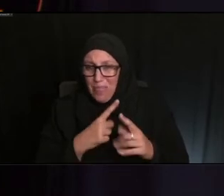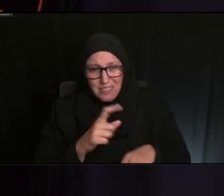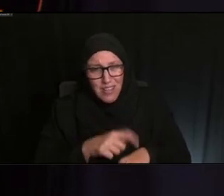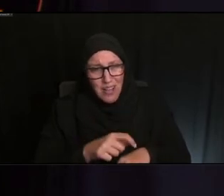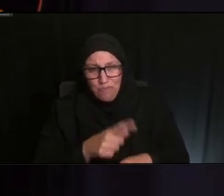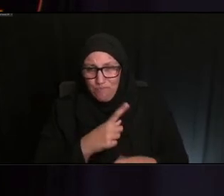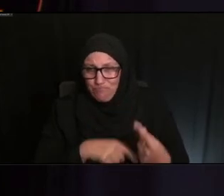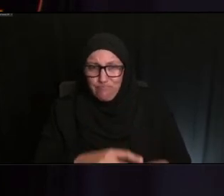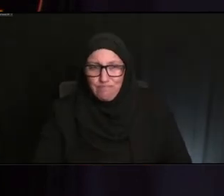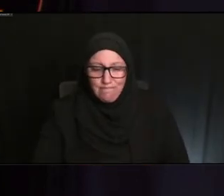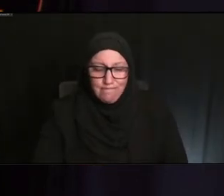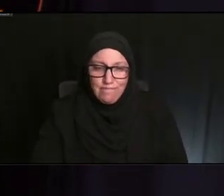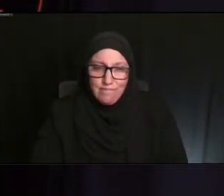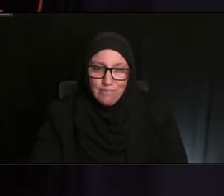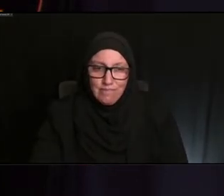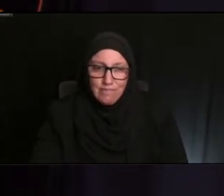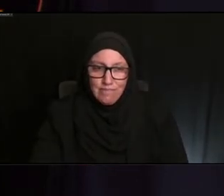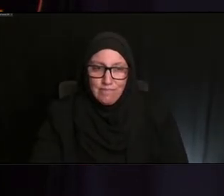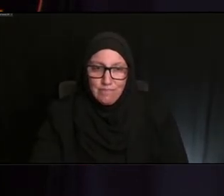rulers,